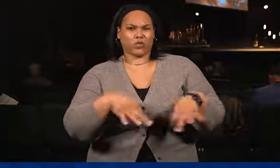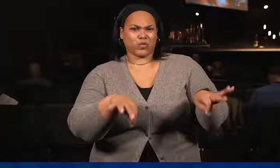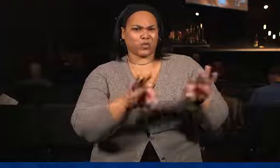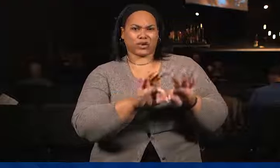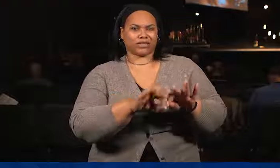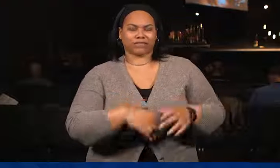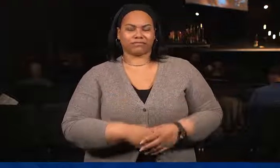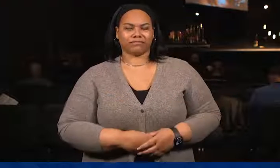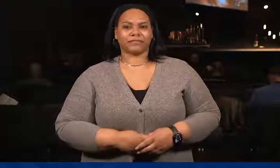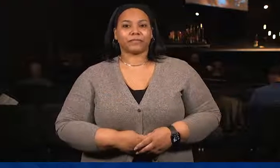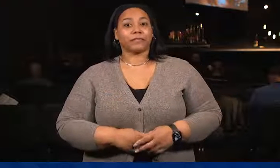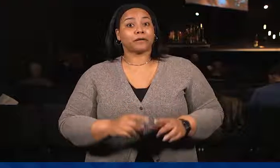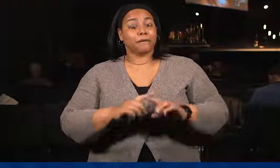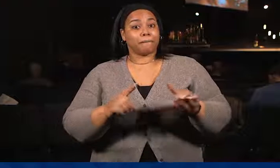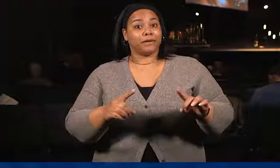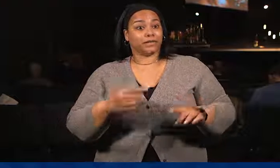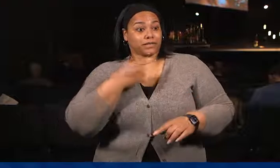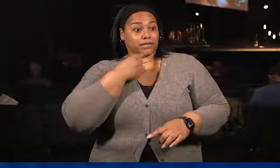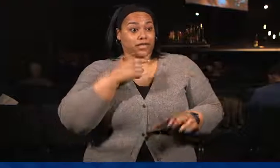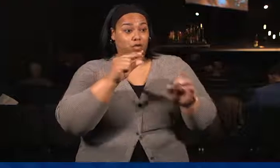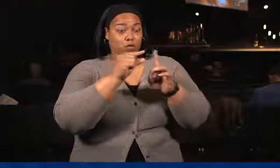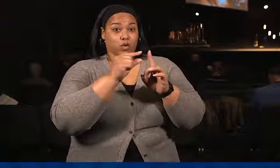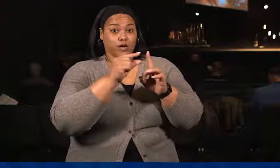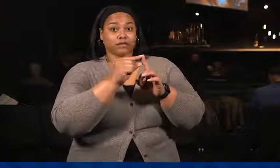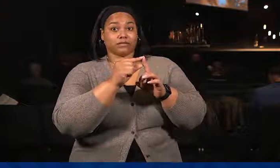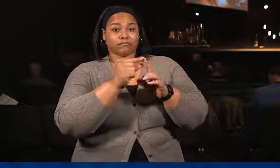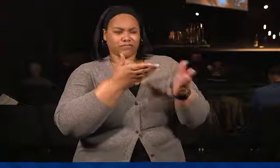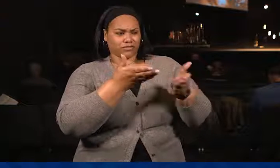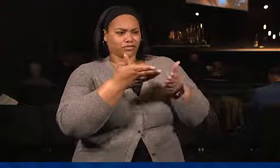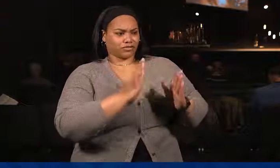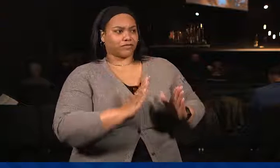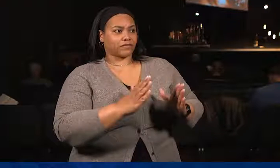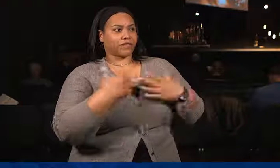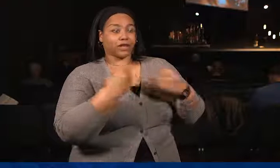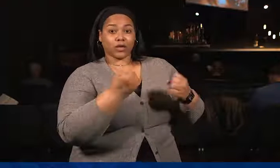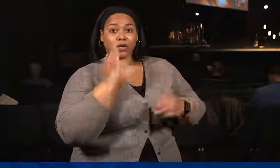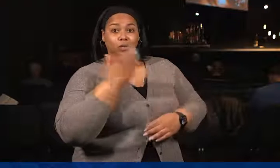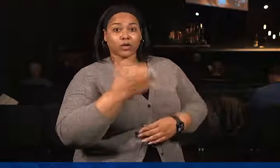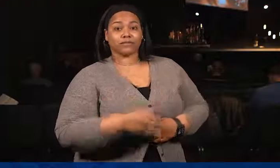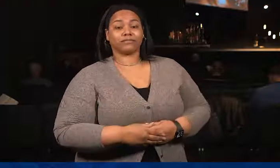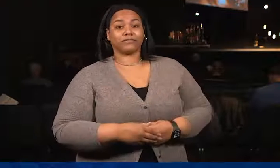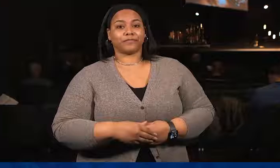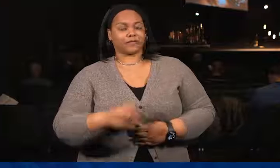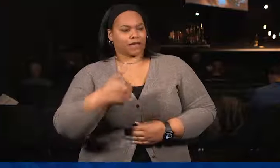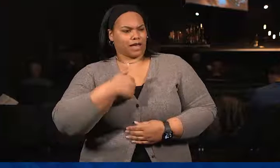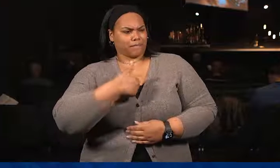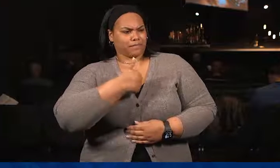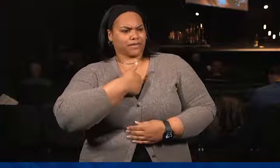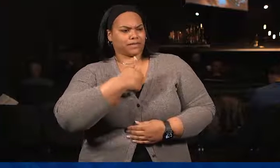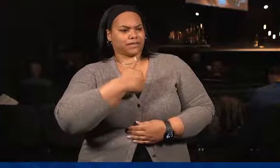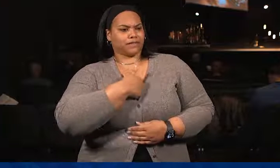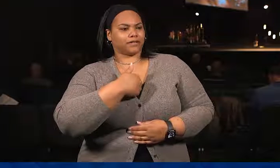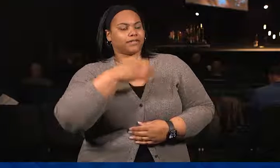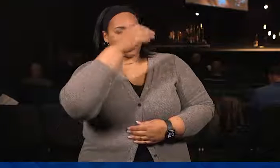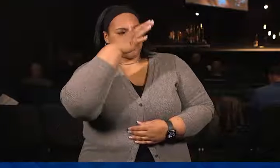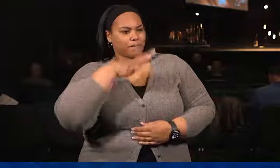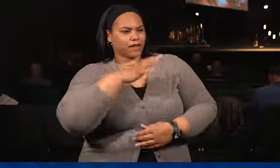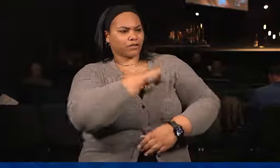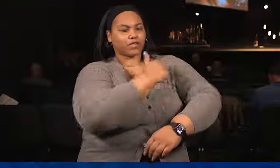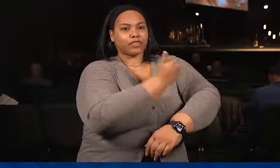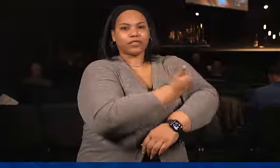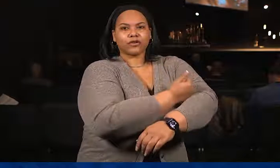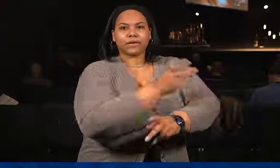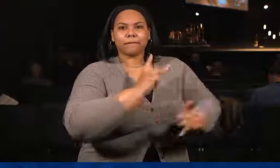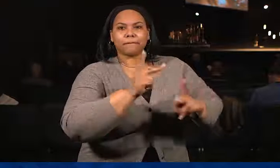come to you. But say the word, and my servant will be healed. For I myself am a man under authority with soldiers under